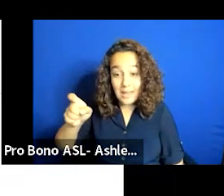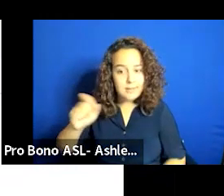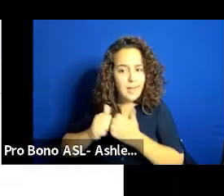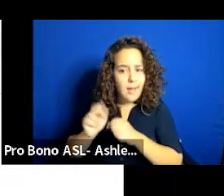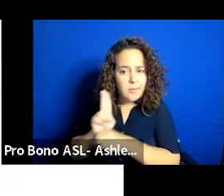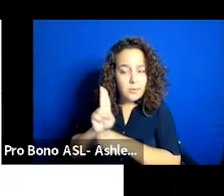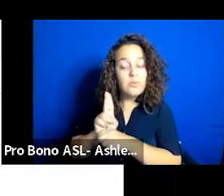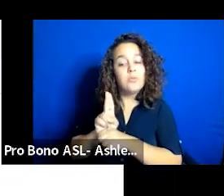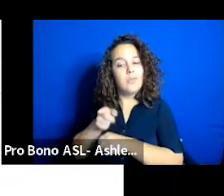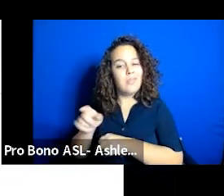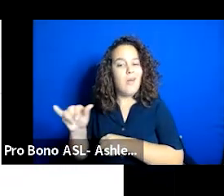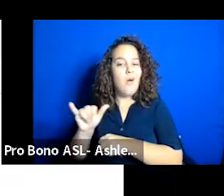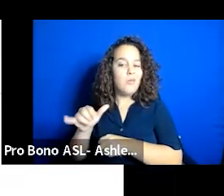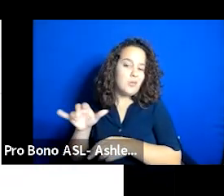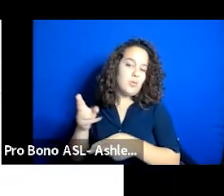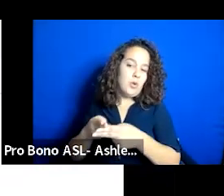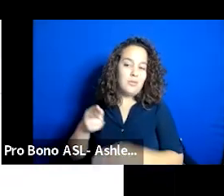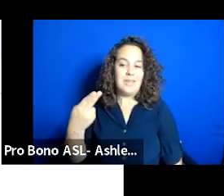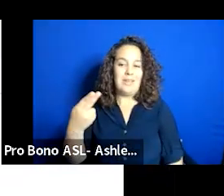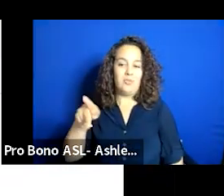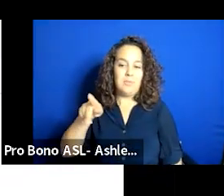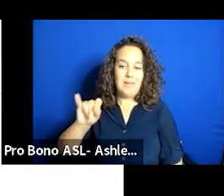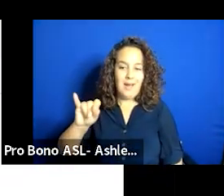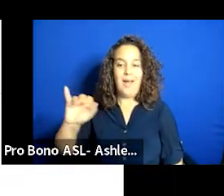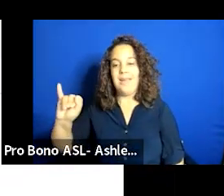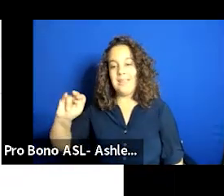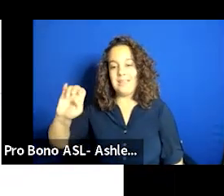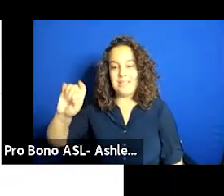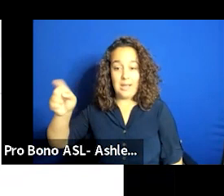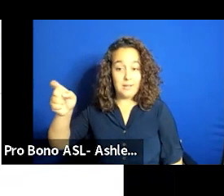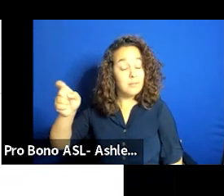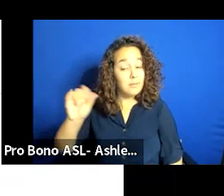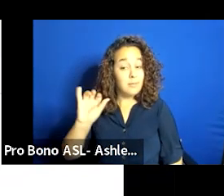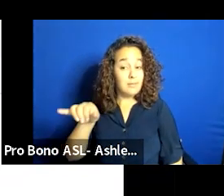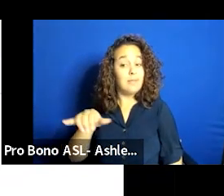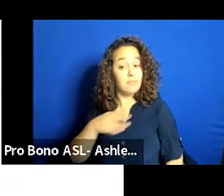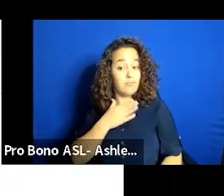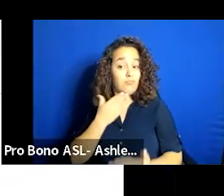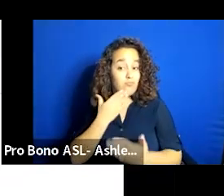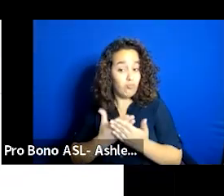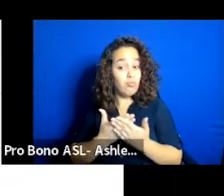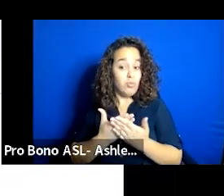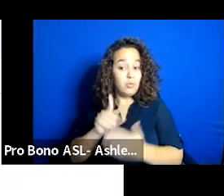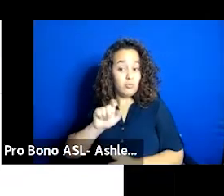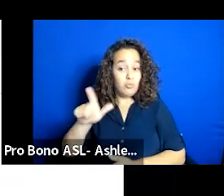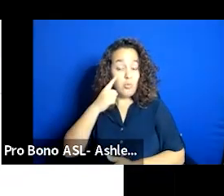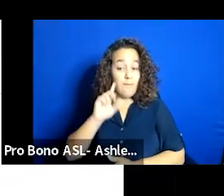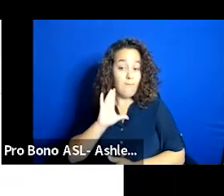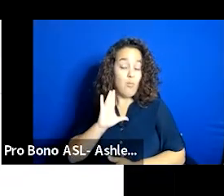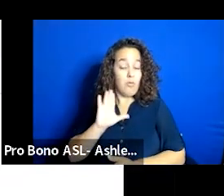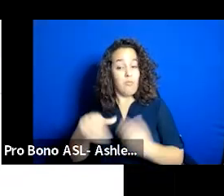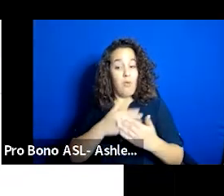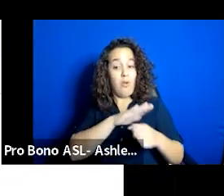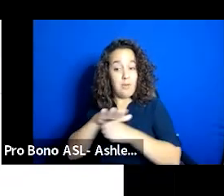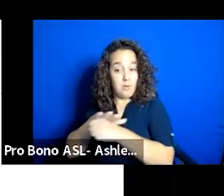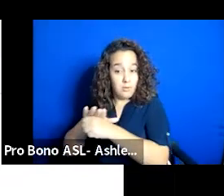to as the HPI Index. It's a fundamental tool for identifying community service areas, and we'll also explain how you can